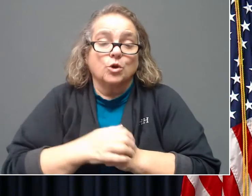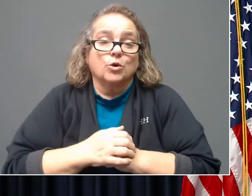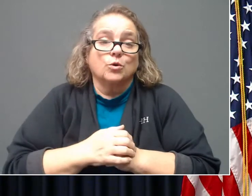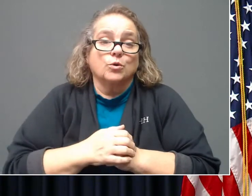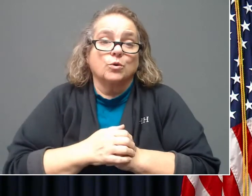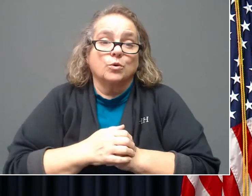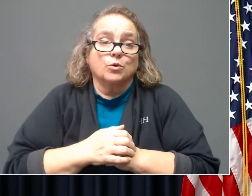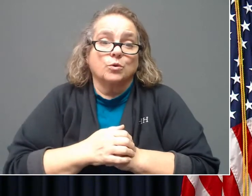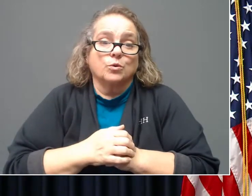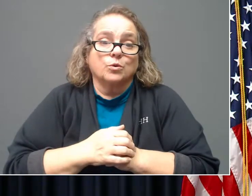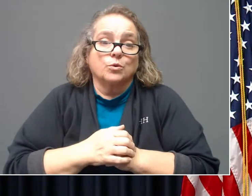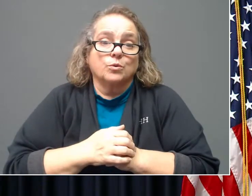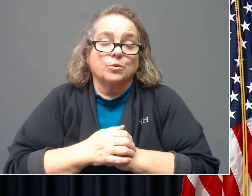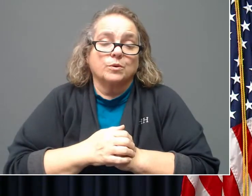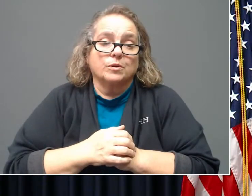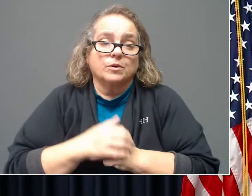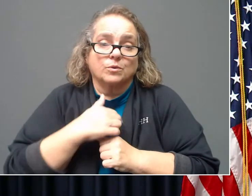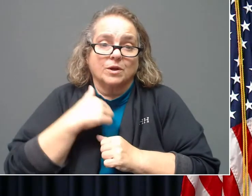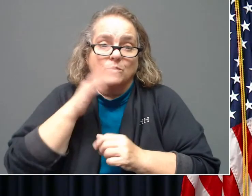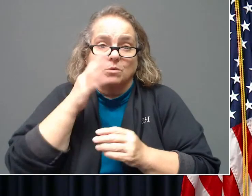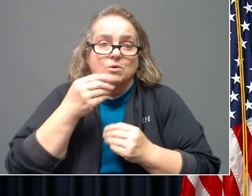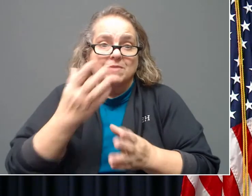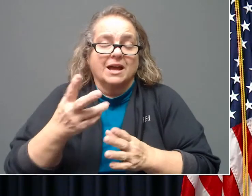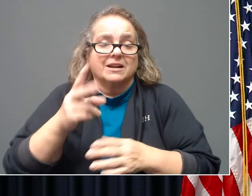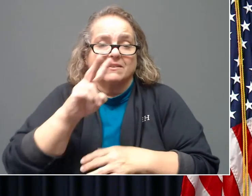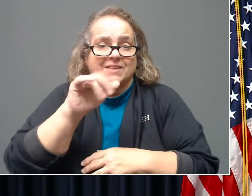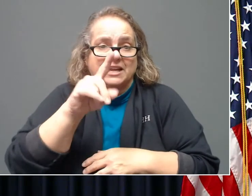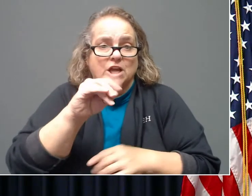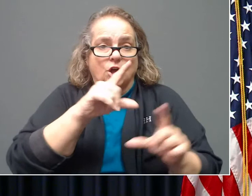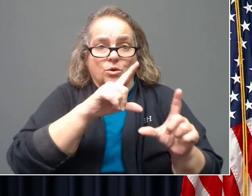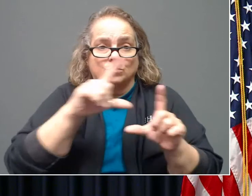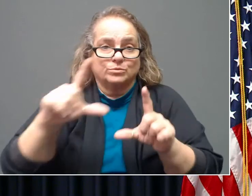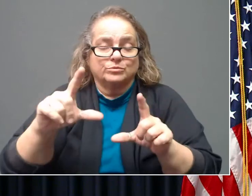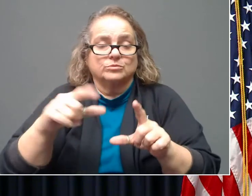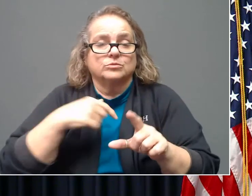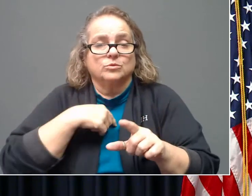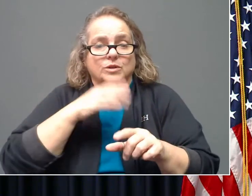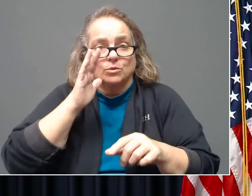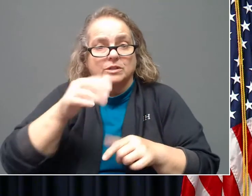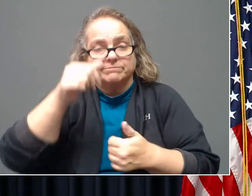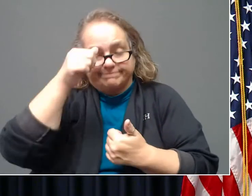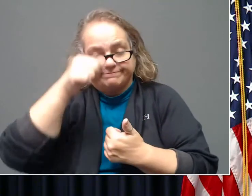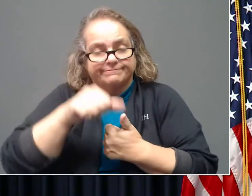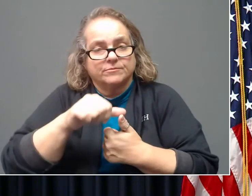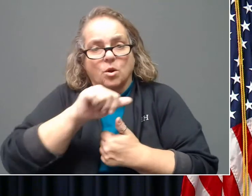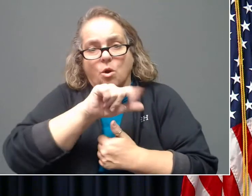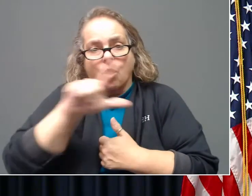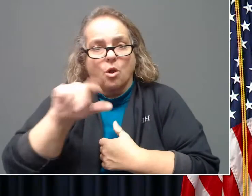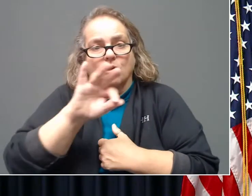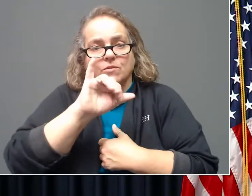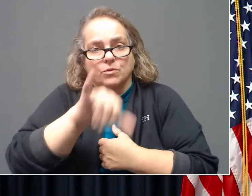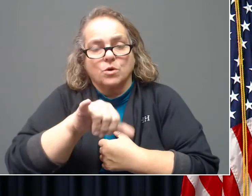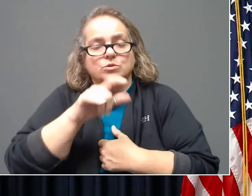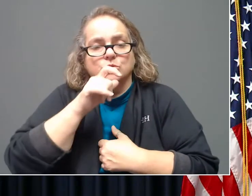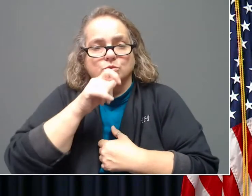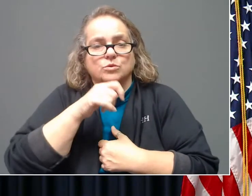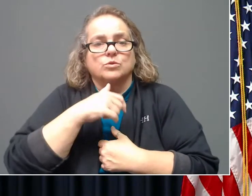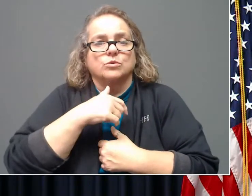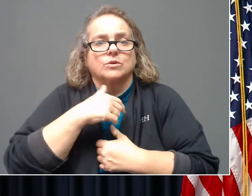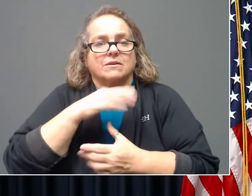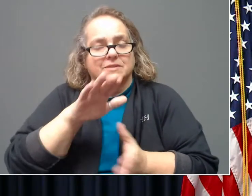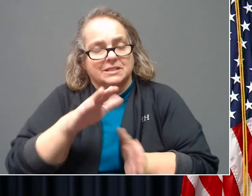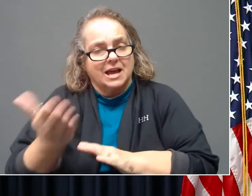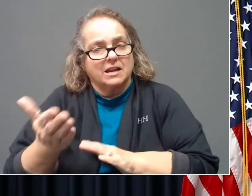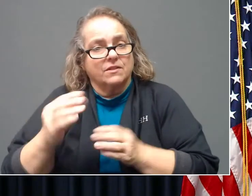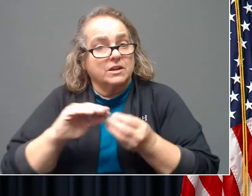we'll provide the video. We're going to be able to commemorate all those that we have lost. The numbers are